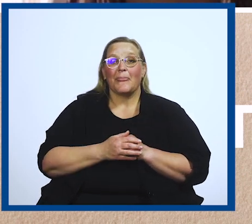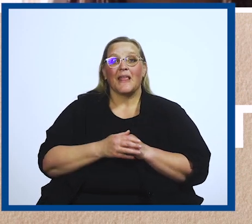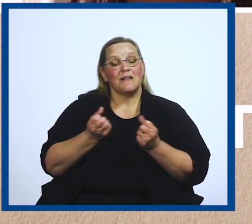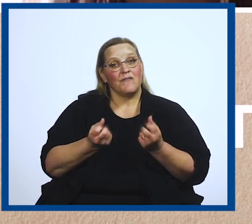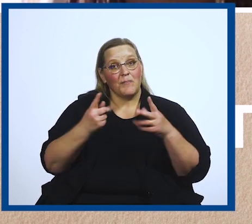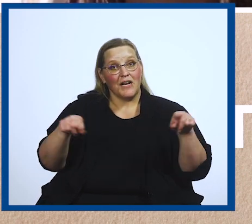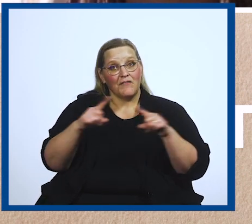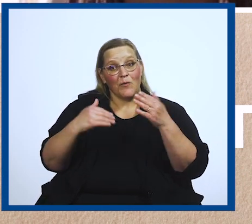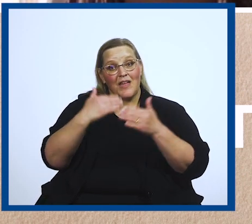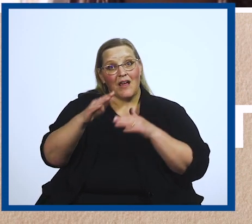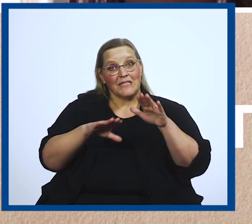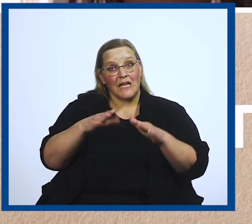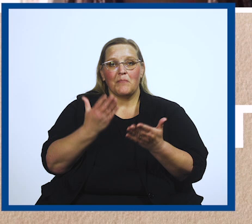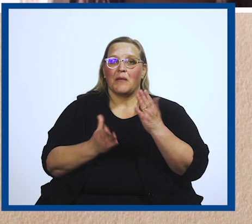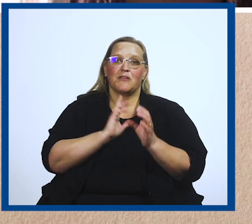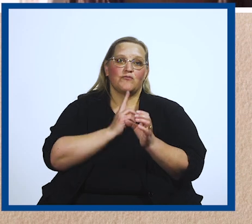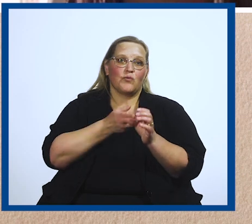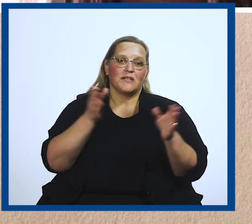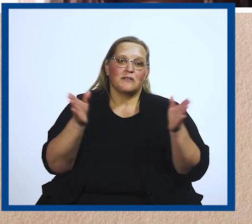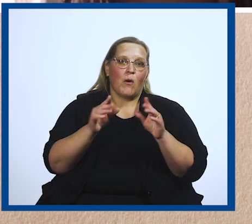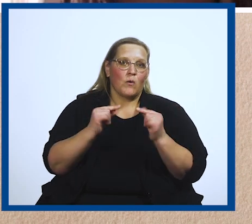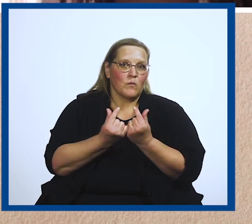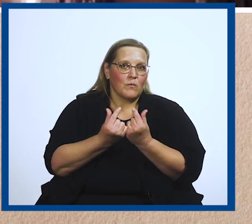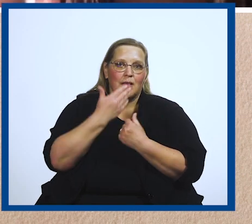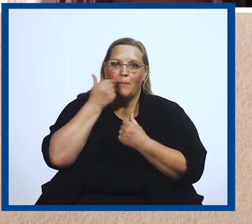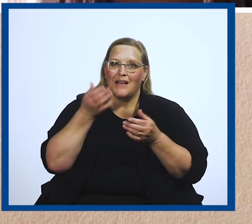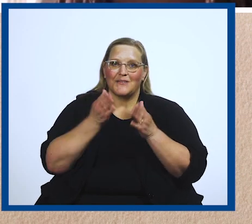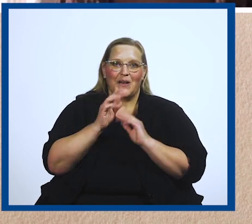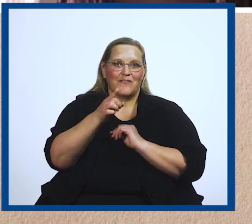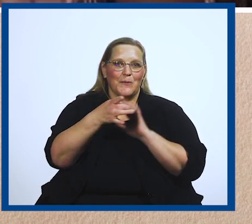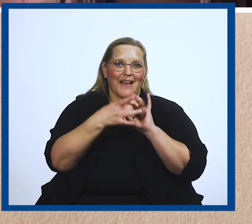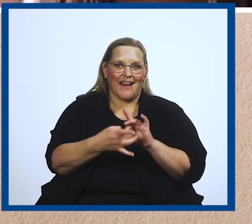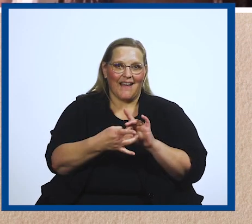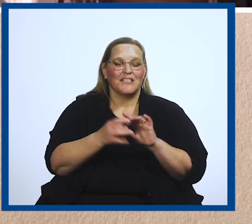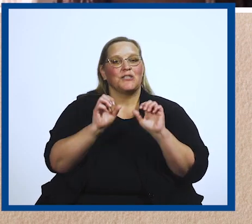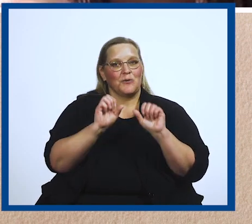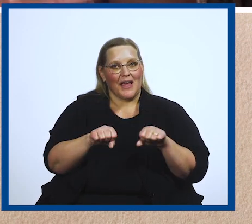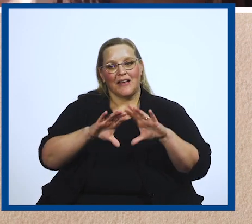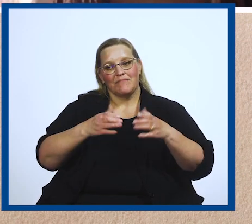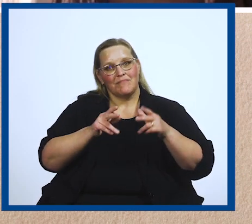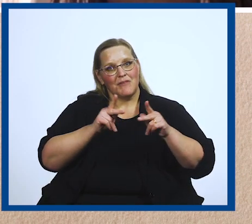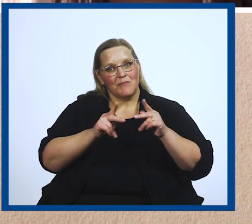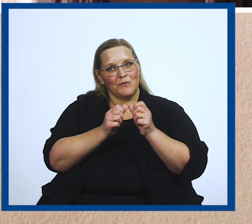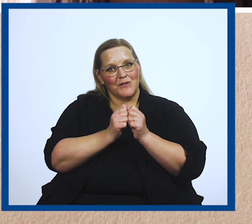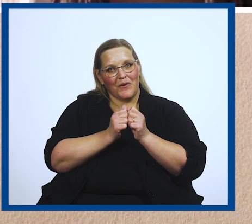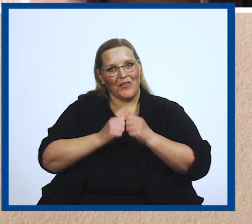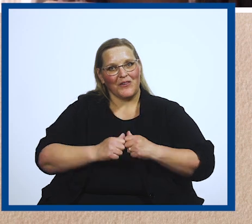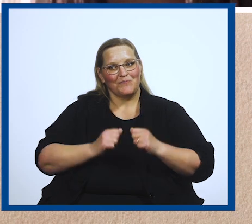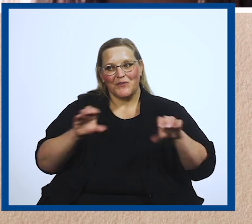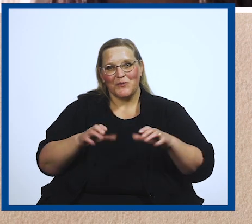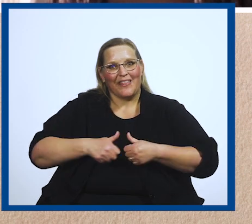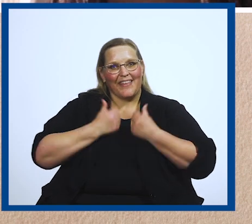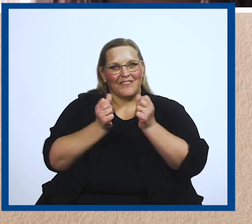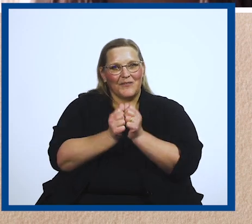you guys, that next step is joining a small group. Here at Bayside, it's the best way for you to connect. You can get a crew and start doing life together. If